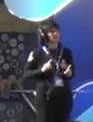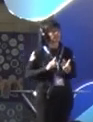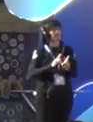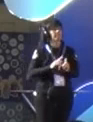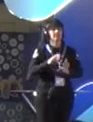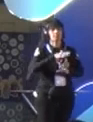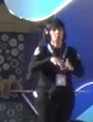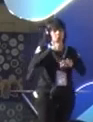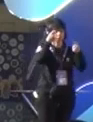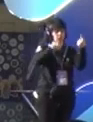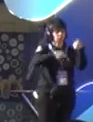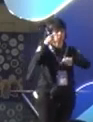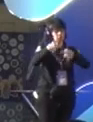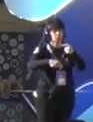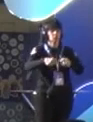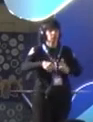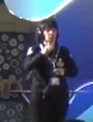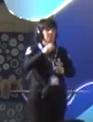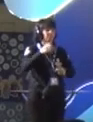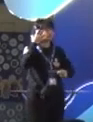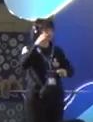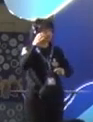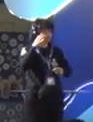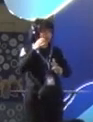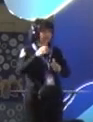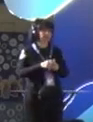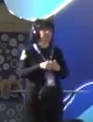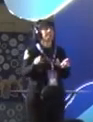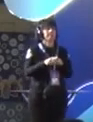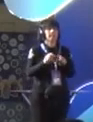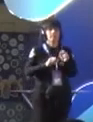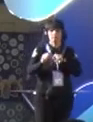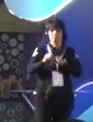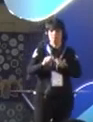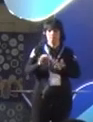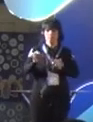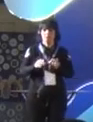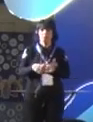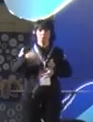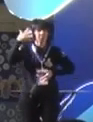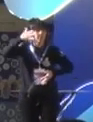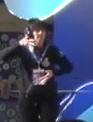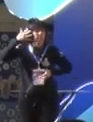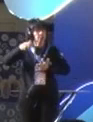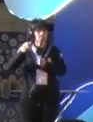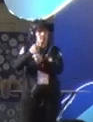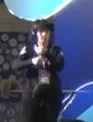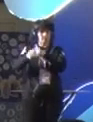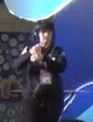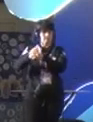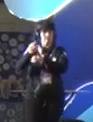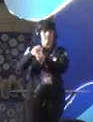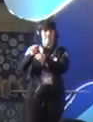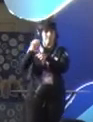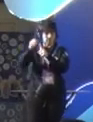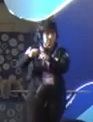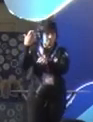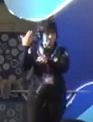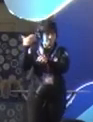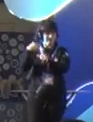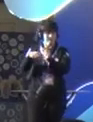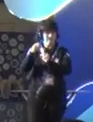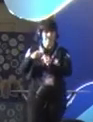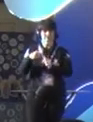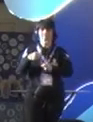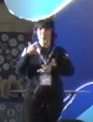But here's the thing. I gave a talk a couple of months ago, which didn't go very well.